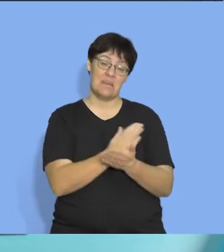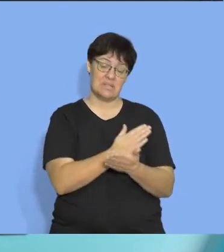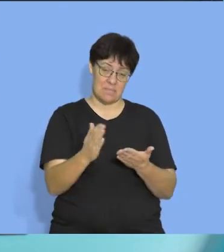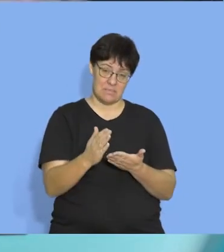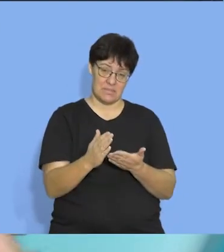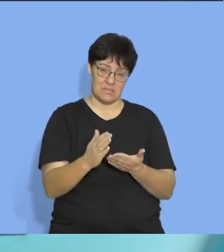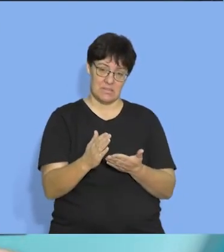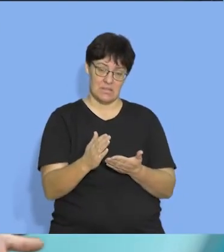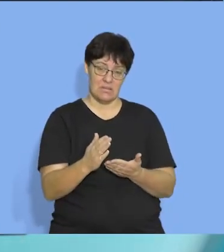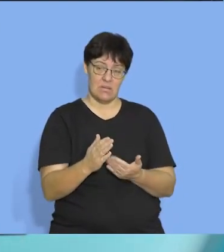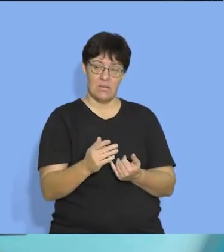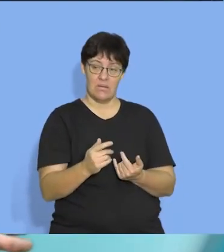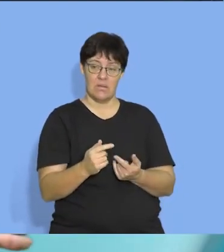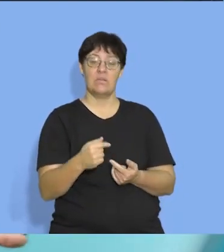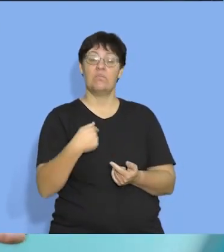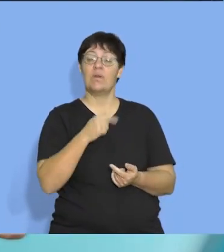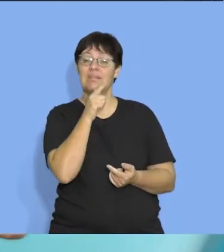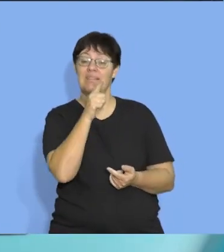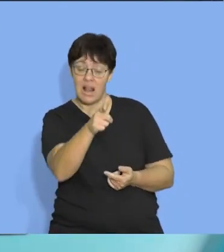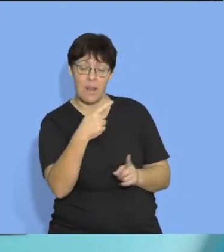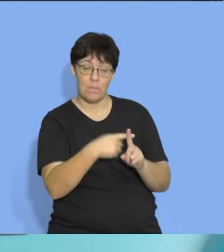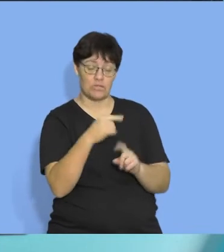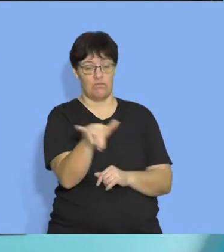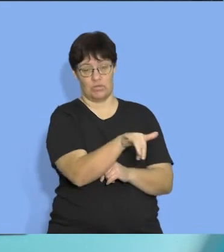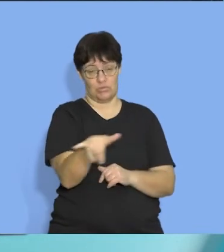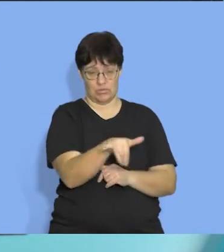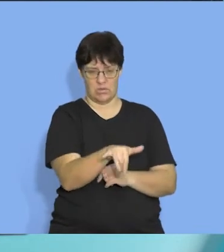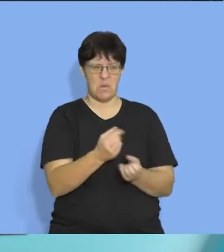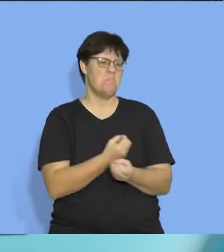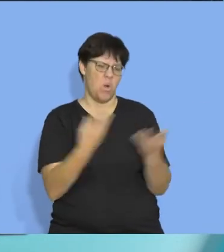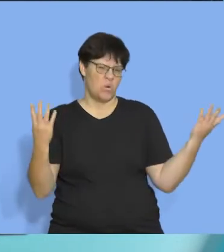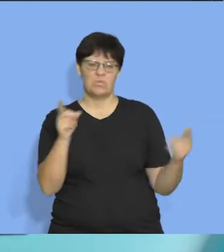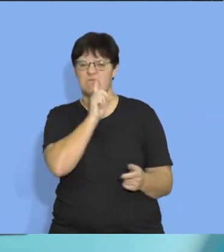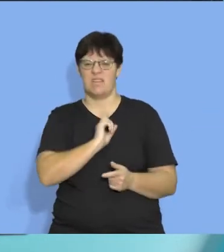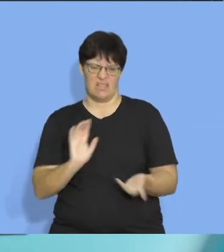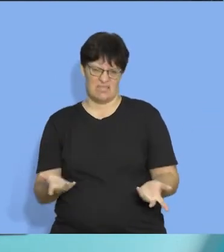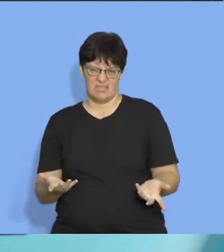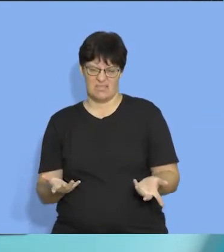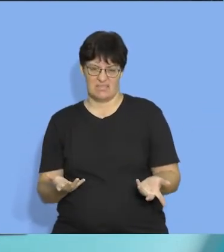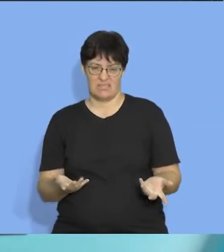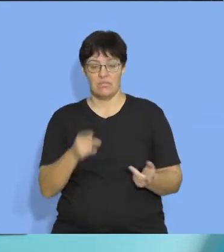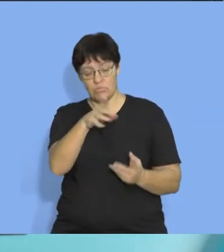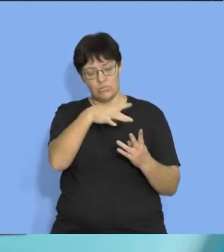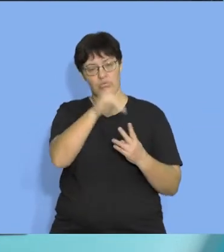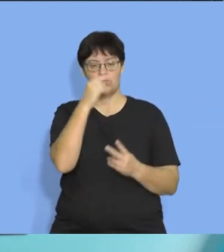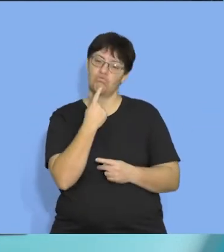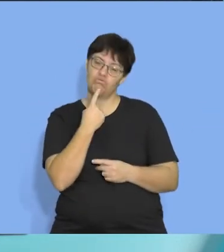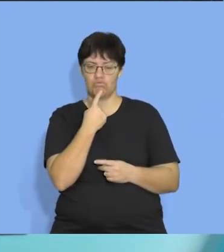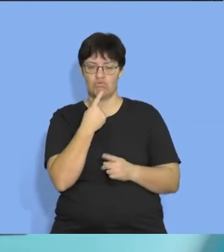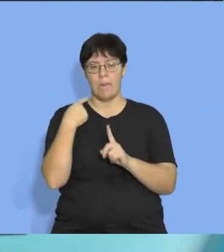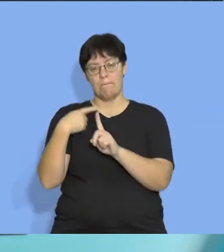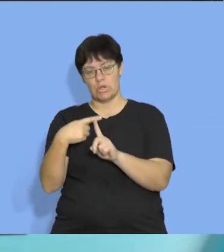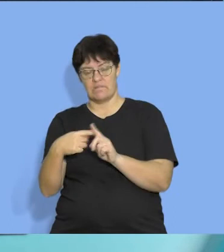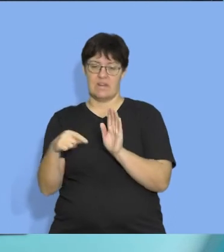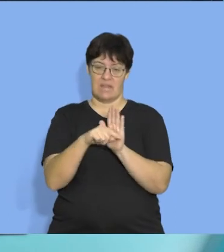Sometimes we're going to tell you what direction we want as positive, but most of the time we're not. You must choose one that